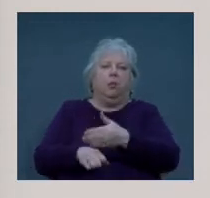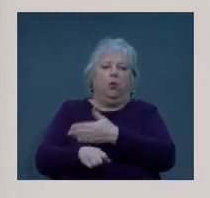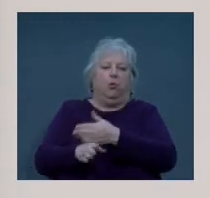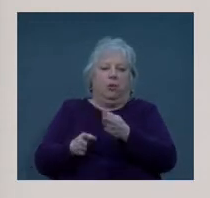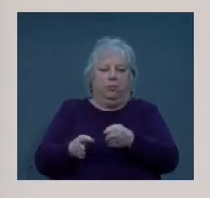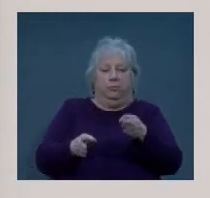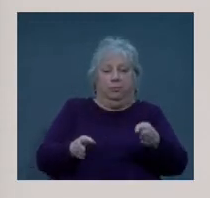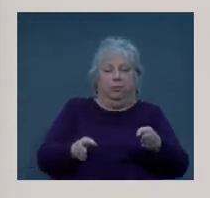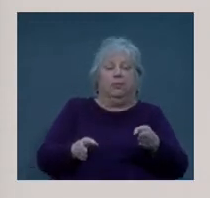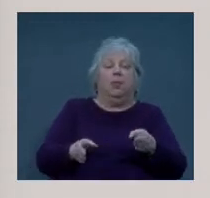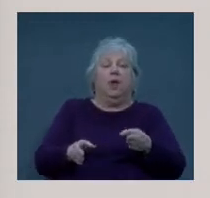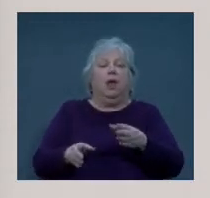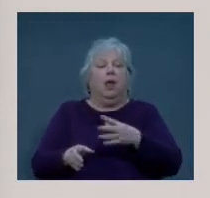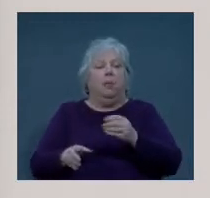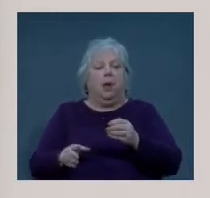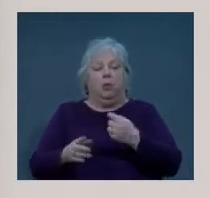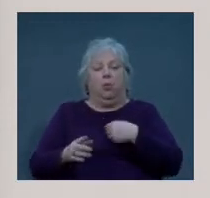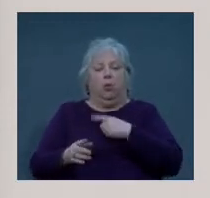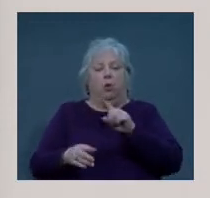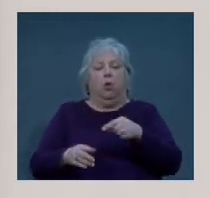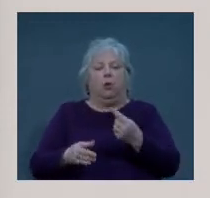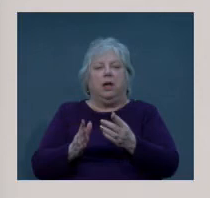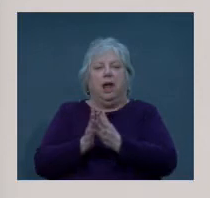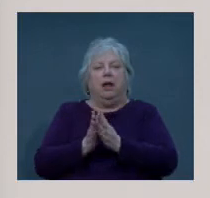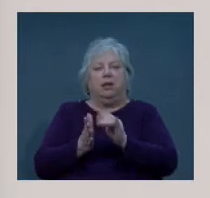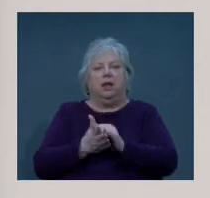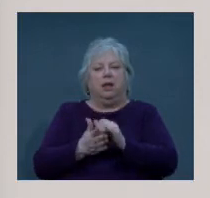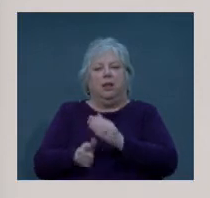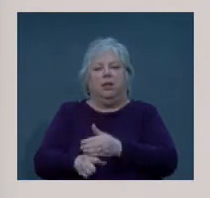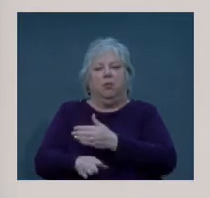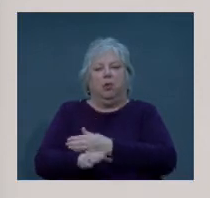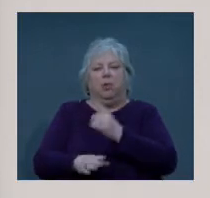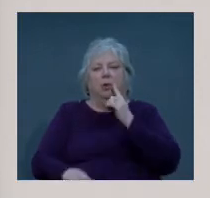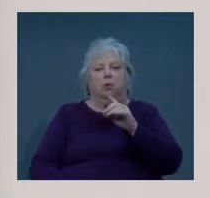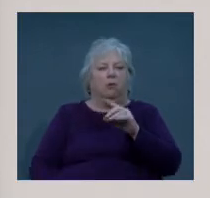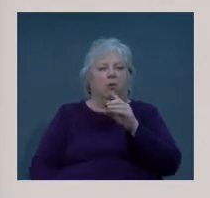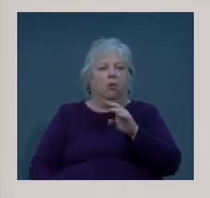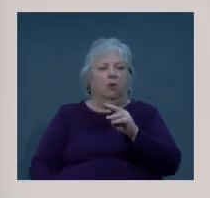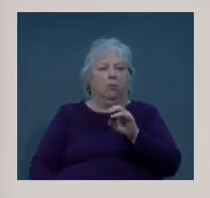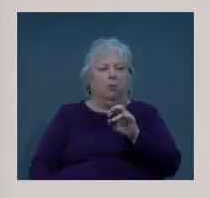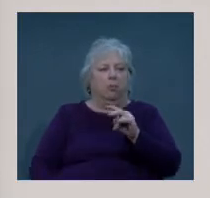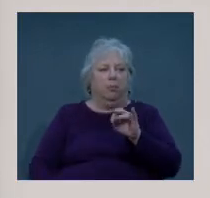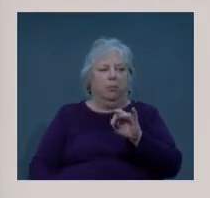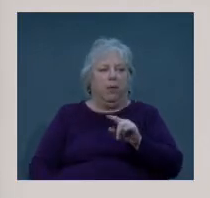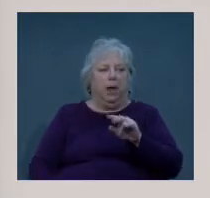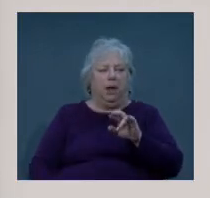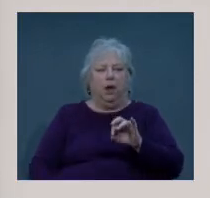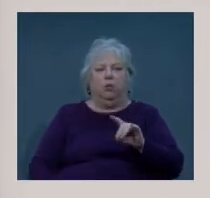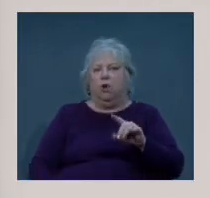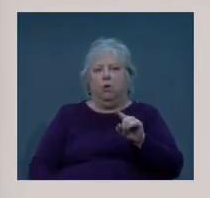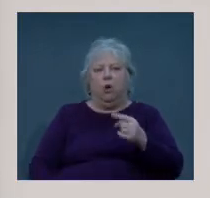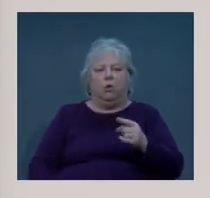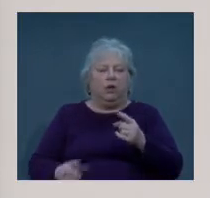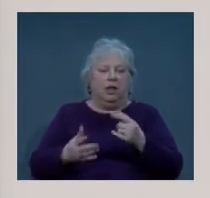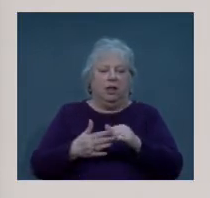would be required to Manny Road would be for the curb located at the north end of the